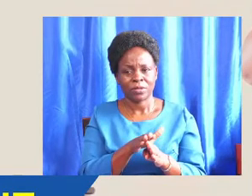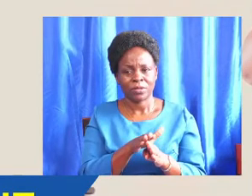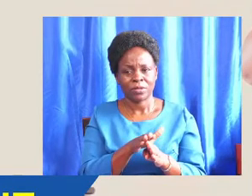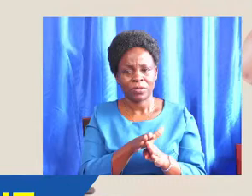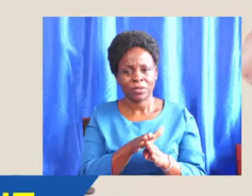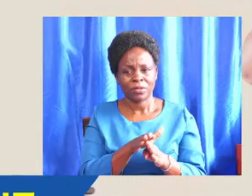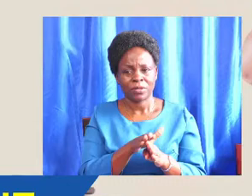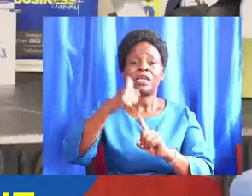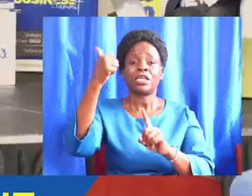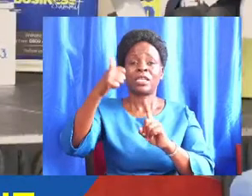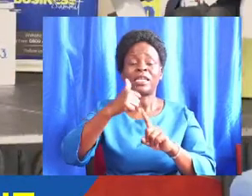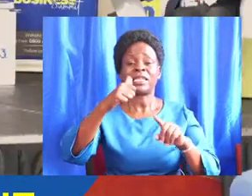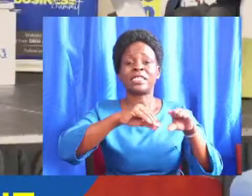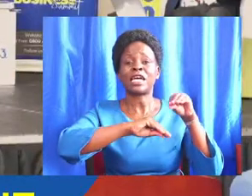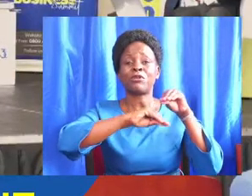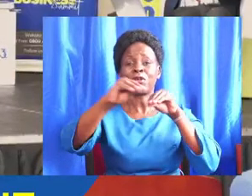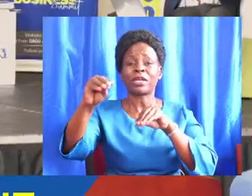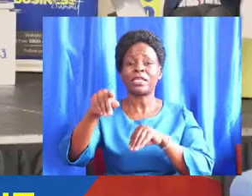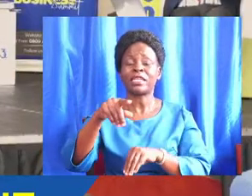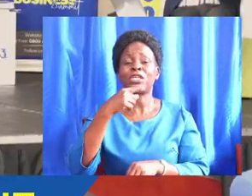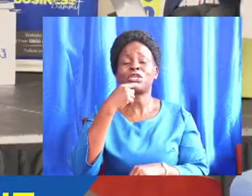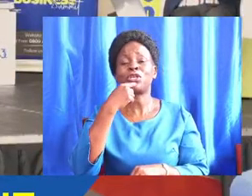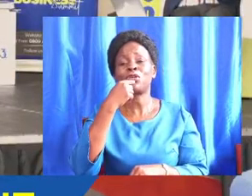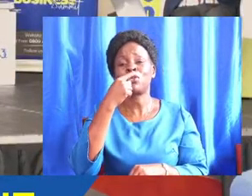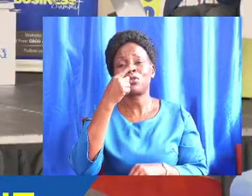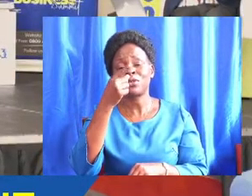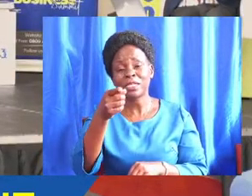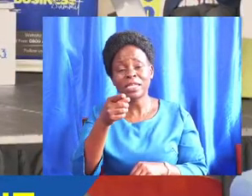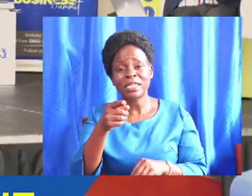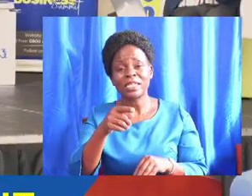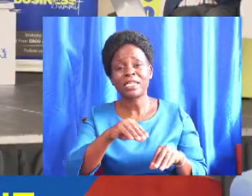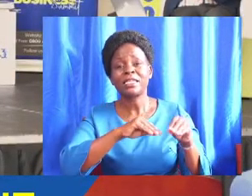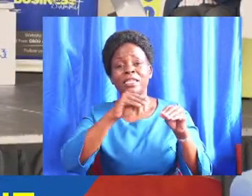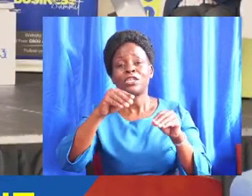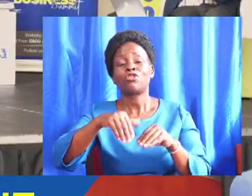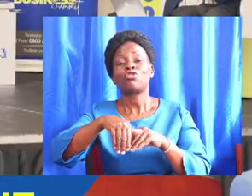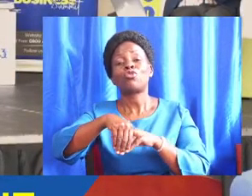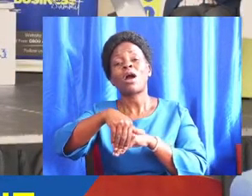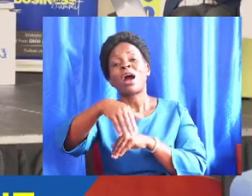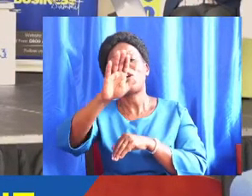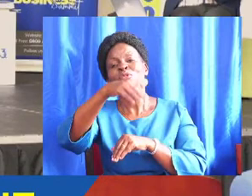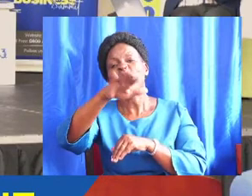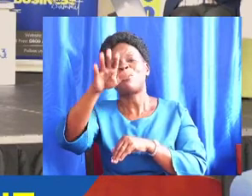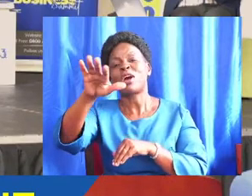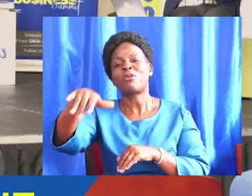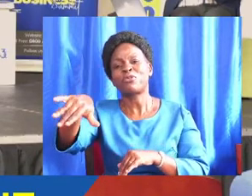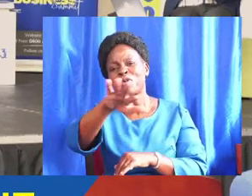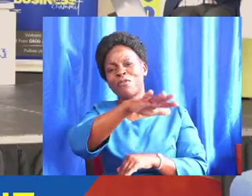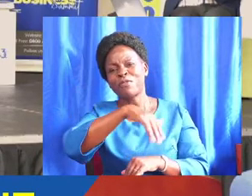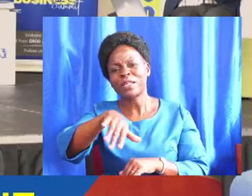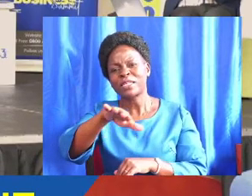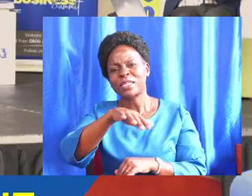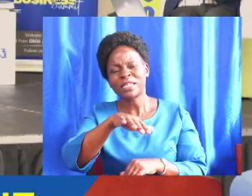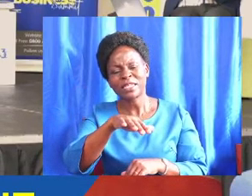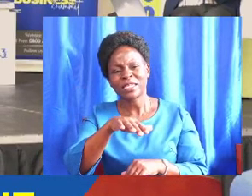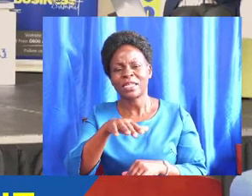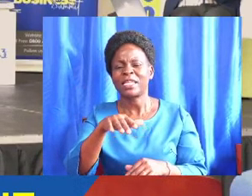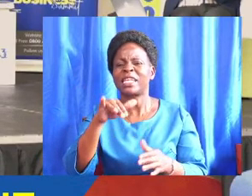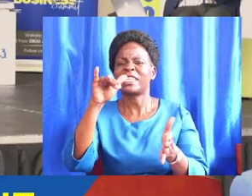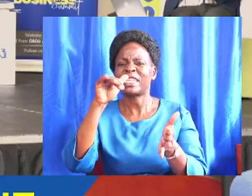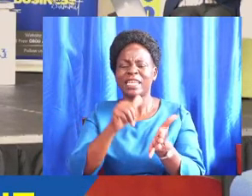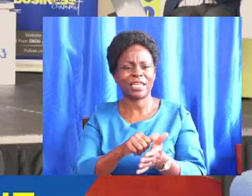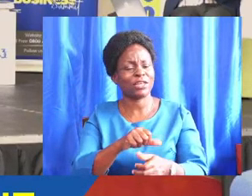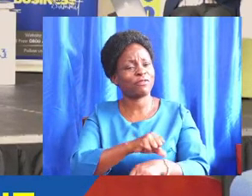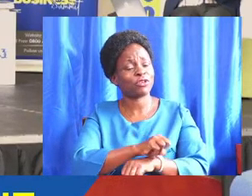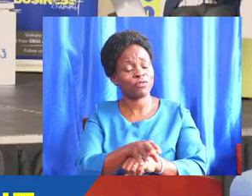Tenants are relocating, you're saying, or to the outskirts of the city? Okay, the effect of COVID.